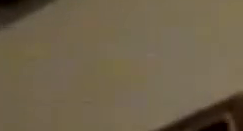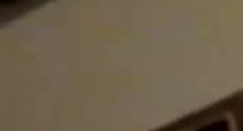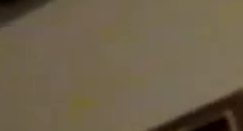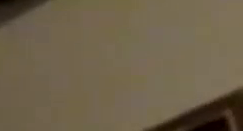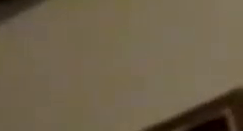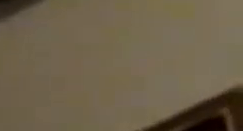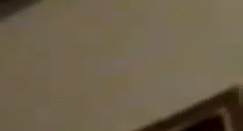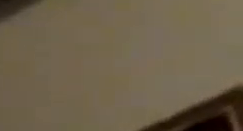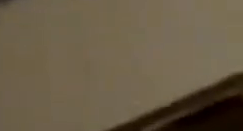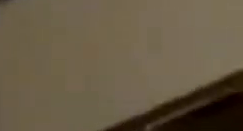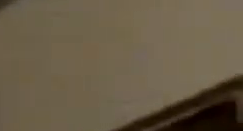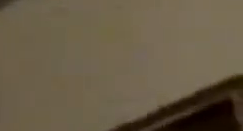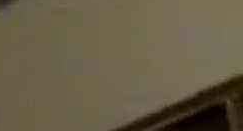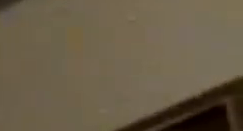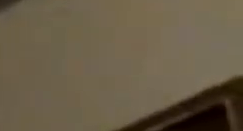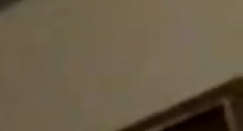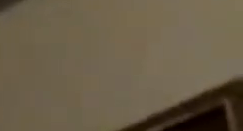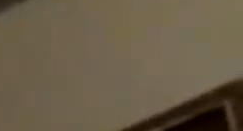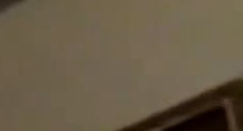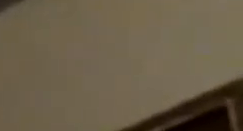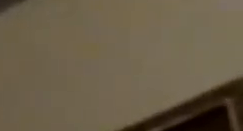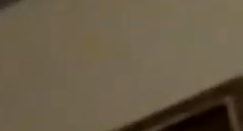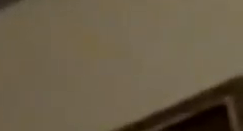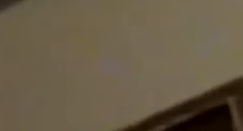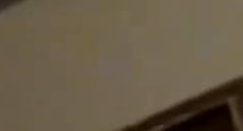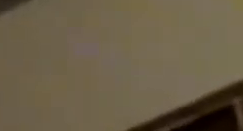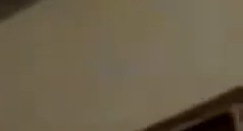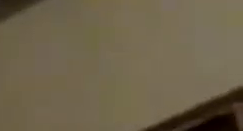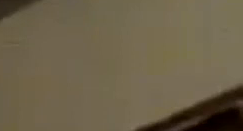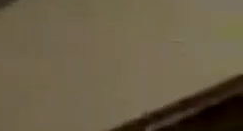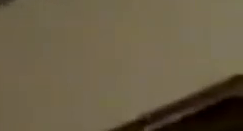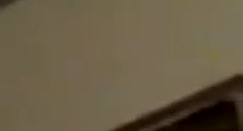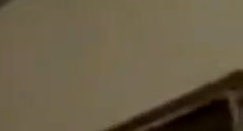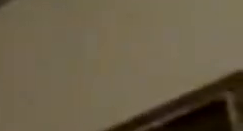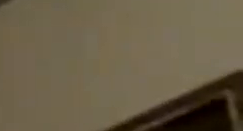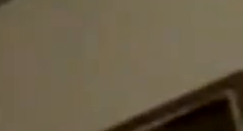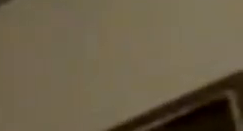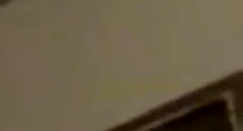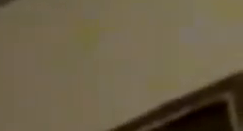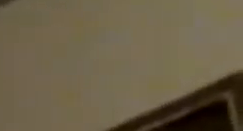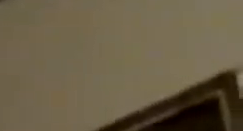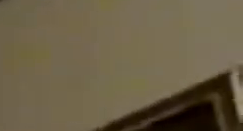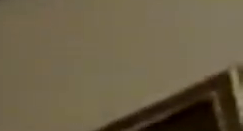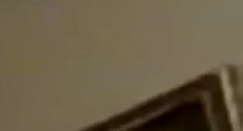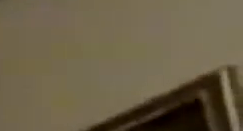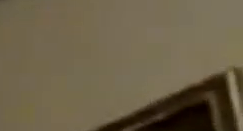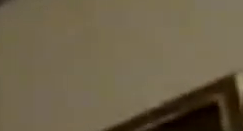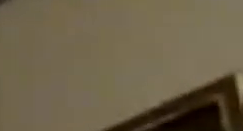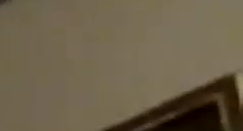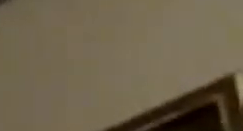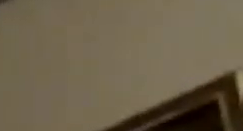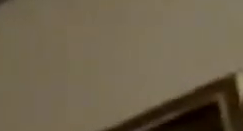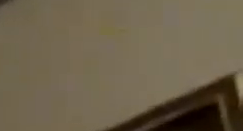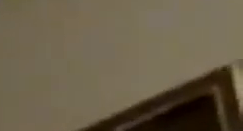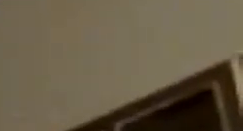So if you have a prosecutor who asks a question that you don't understand, don't hesitate to ask a prosecutor to rephrase it. Don't feel like you have to fish for an